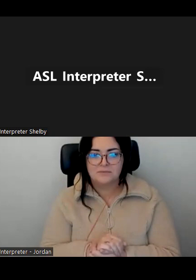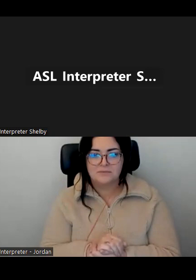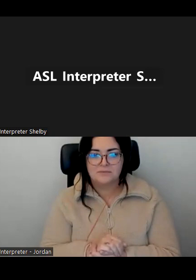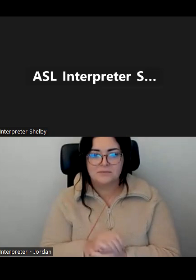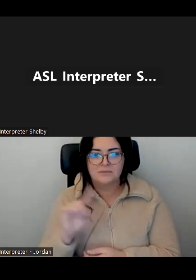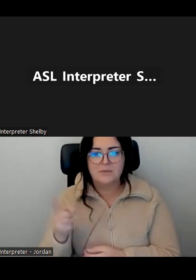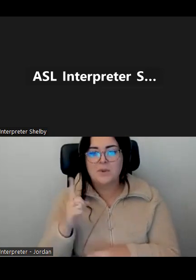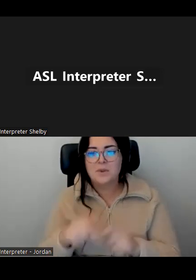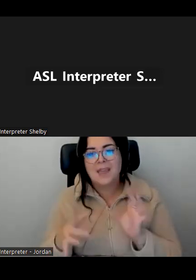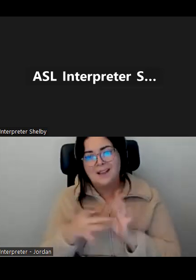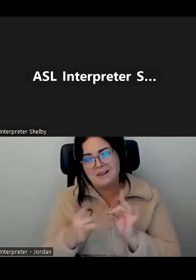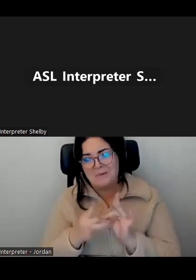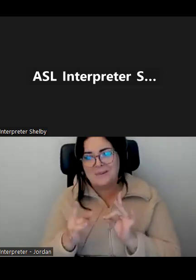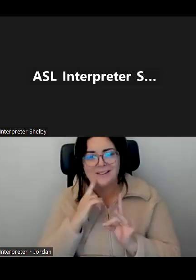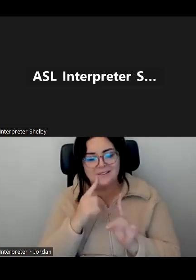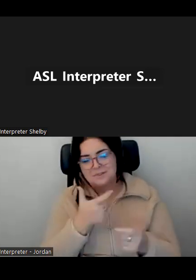make comments or